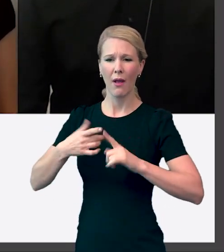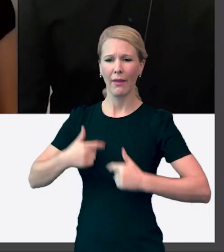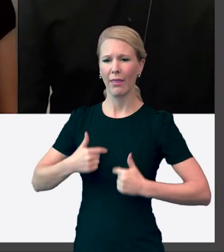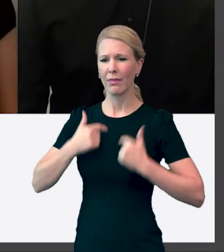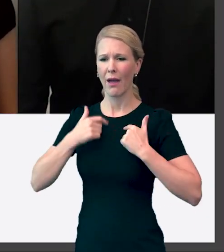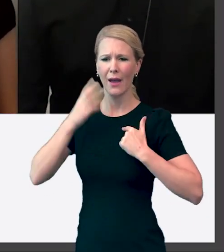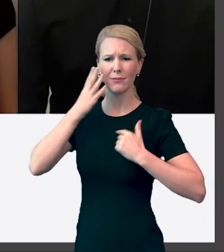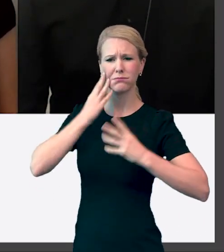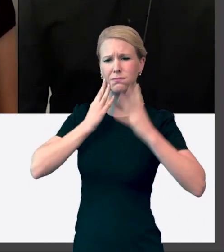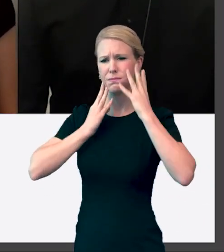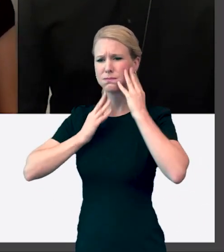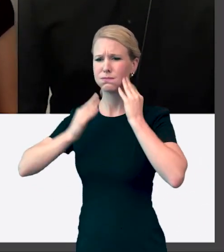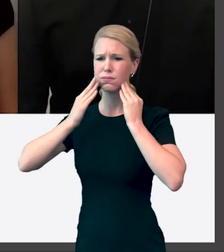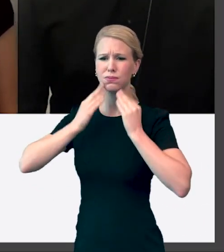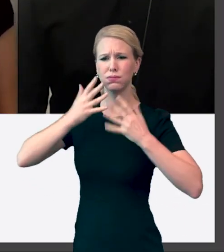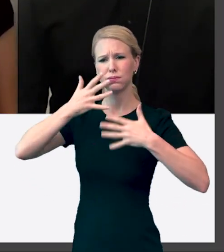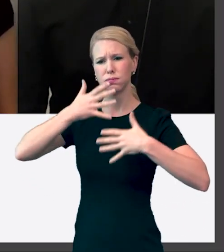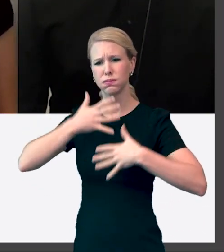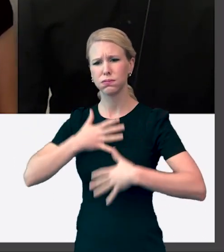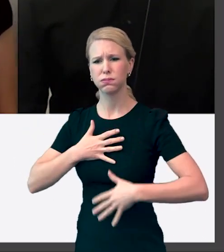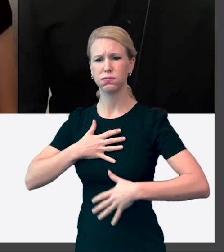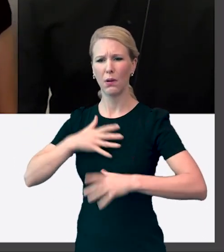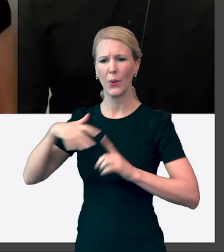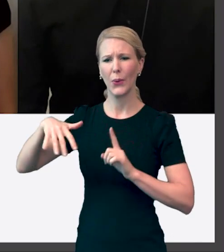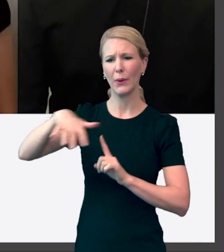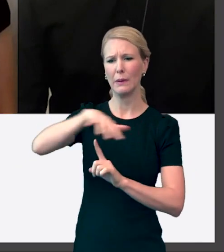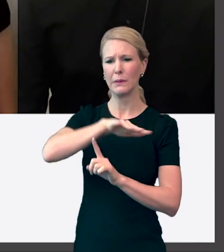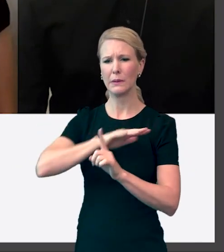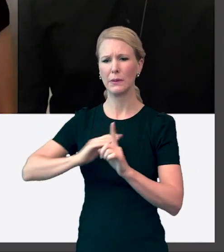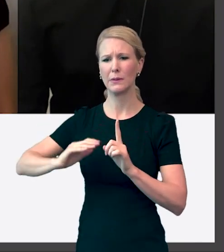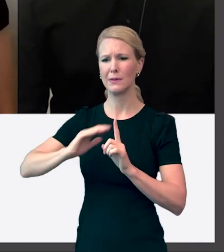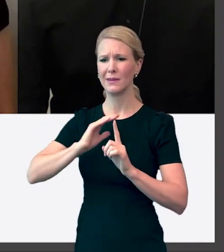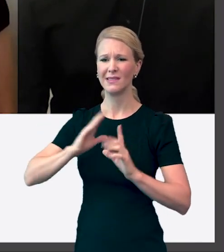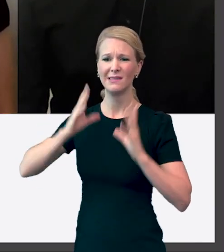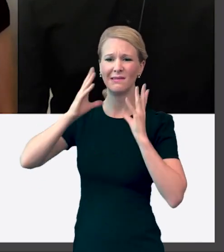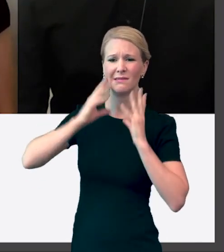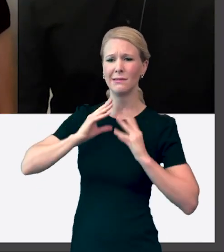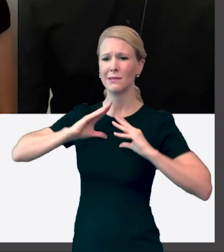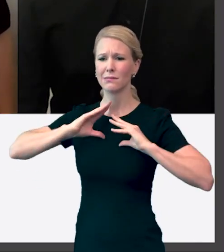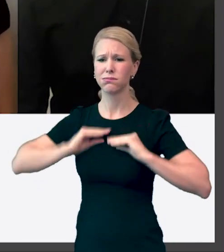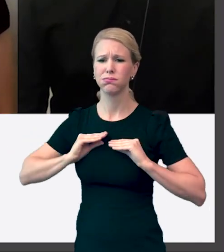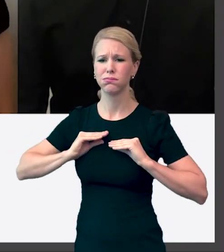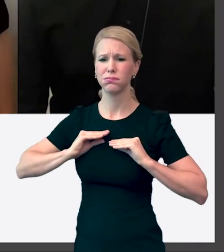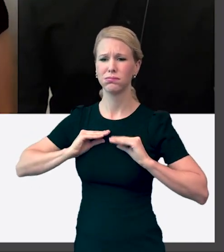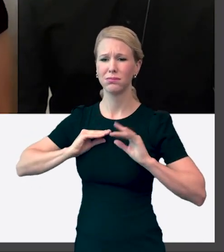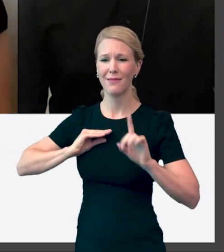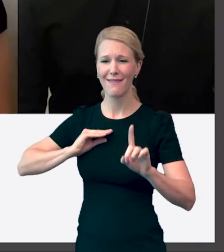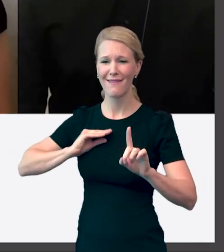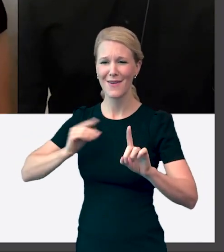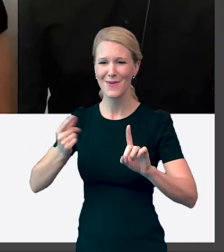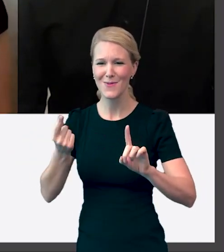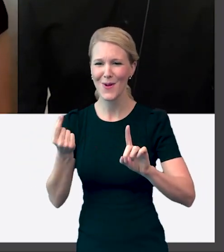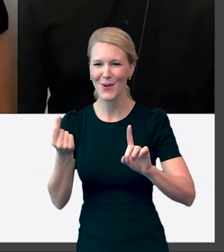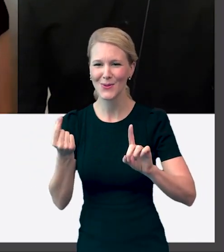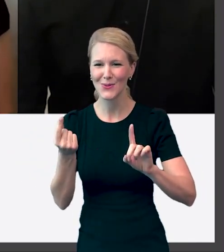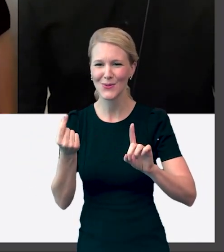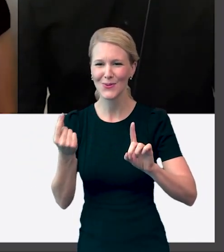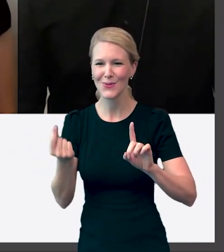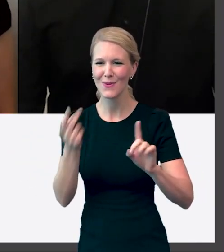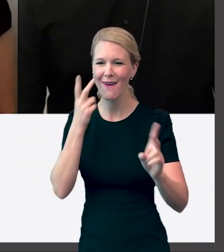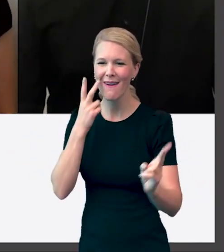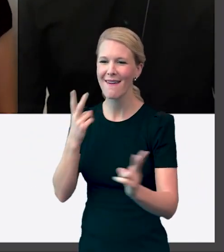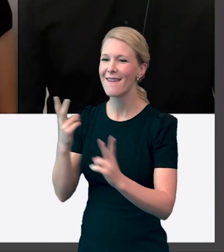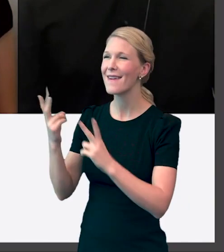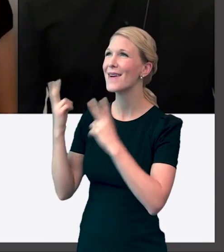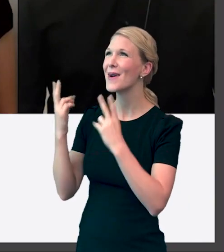today. When the sad hours come to you and sorrows round you